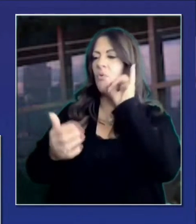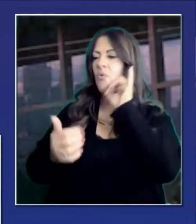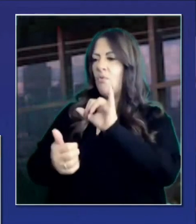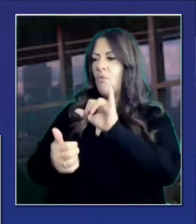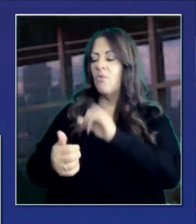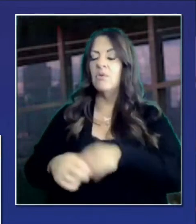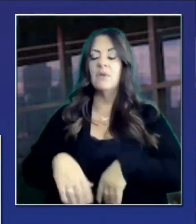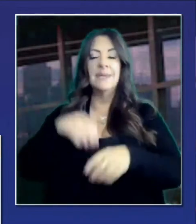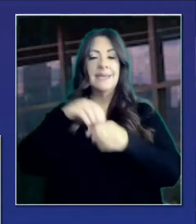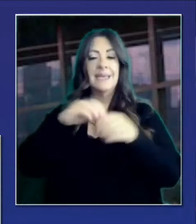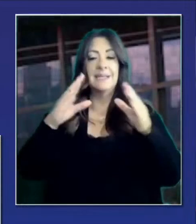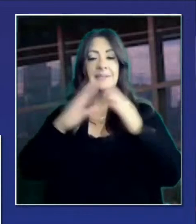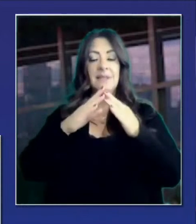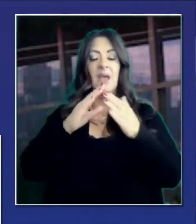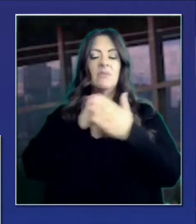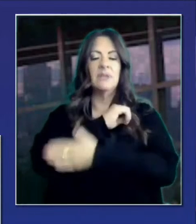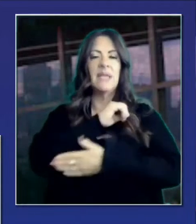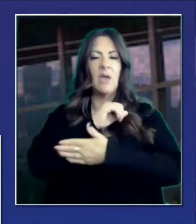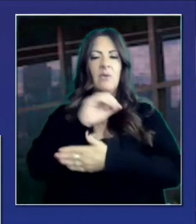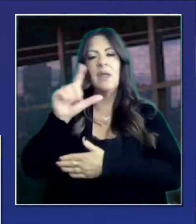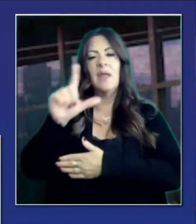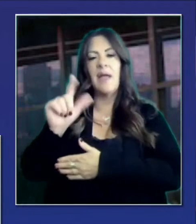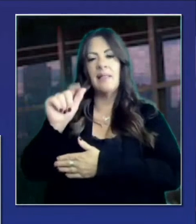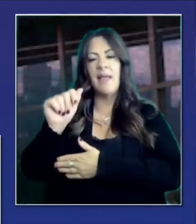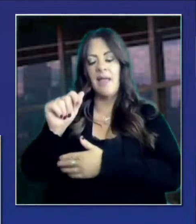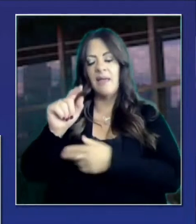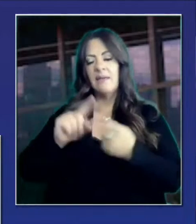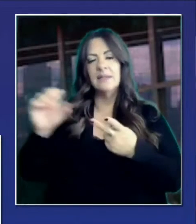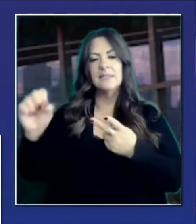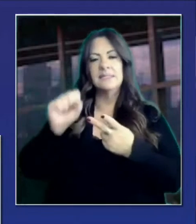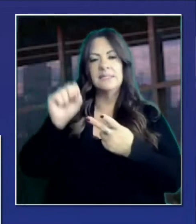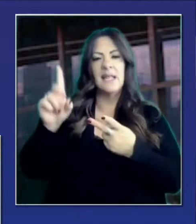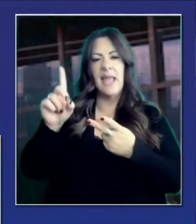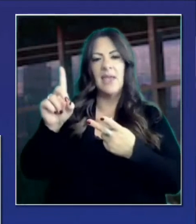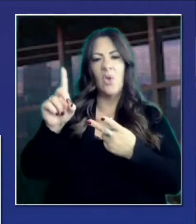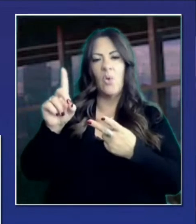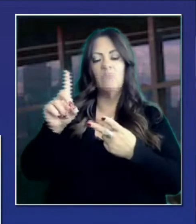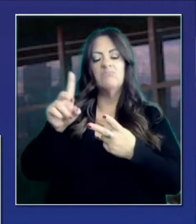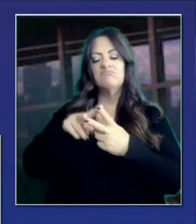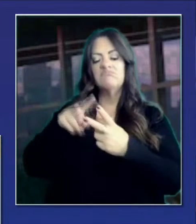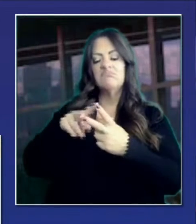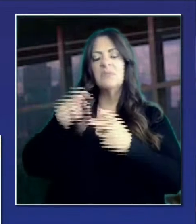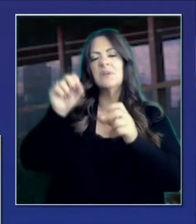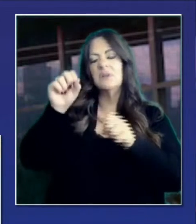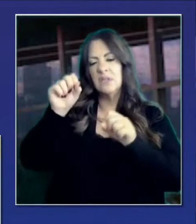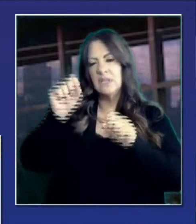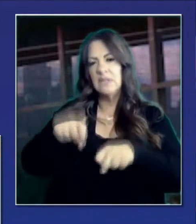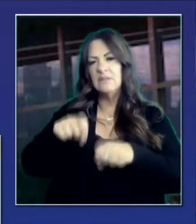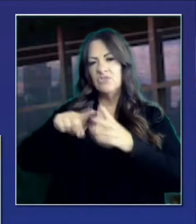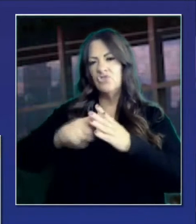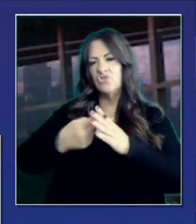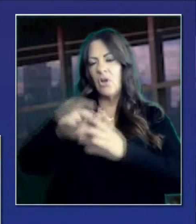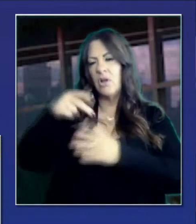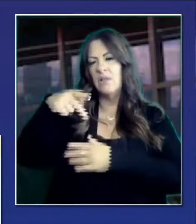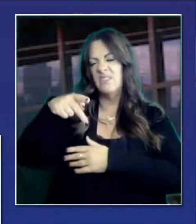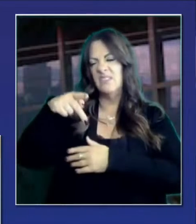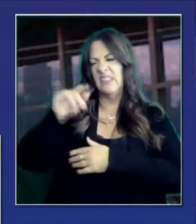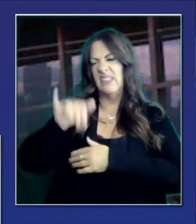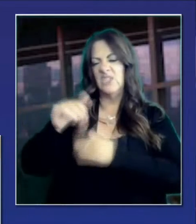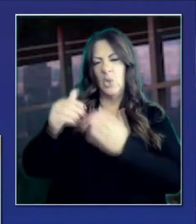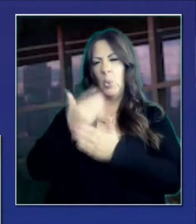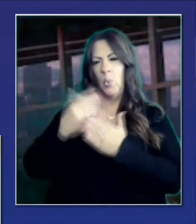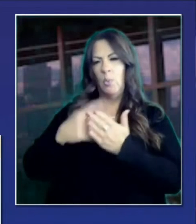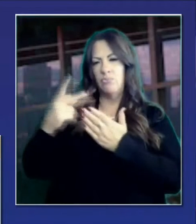it themselves, as well as San Diego, beginning to promote this pilot project. It started about a week ago down